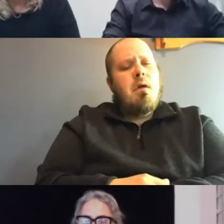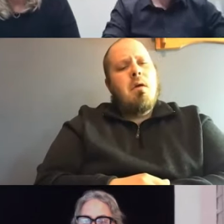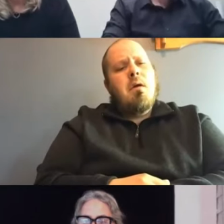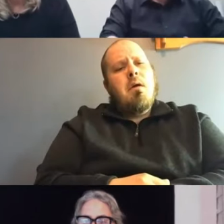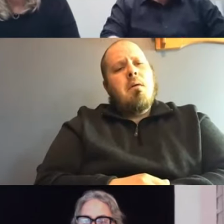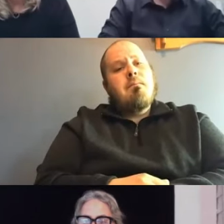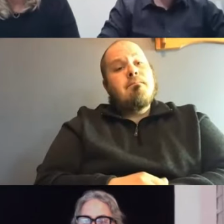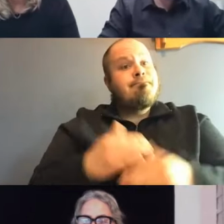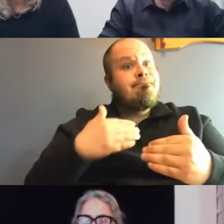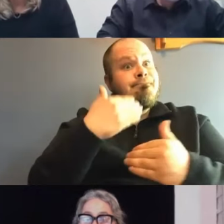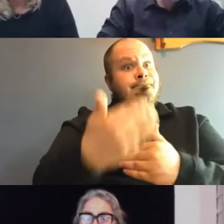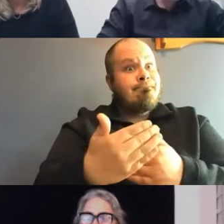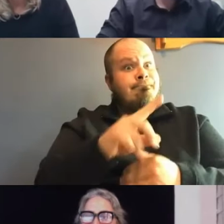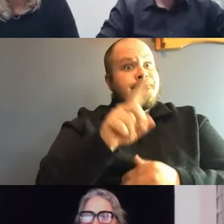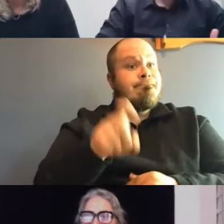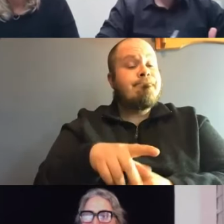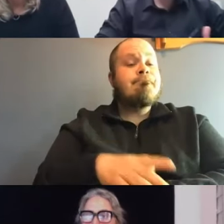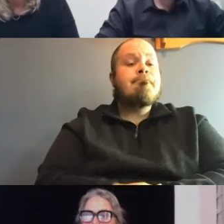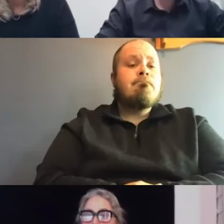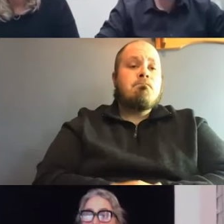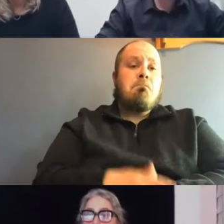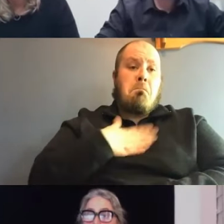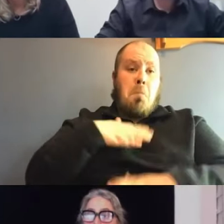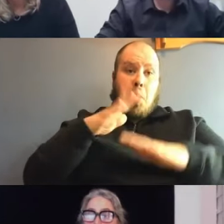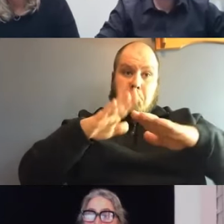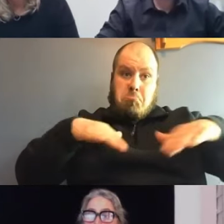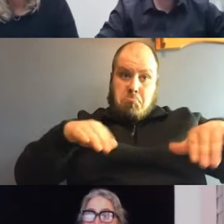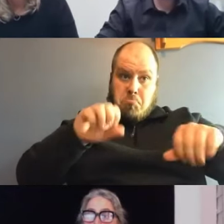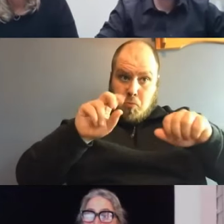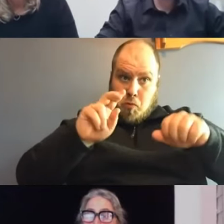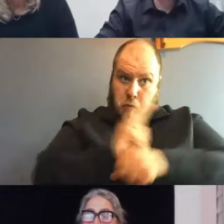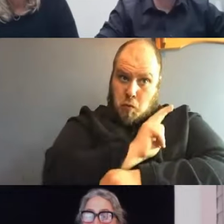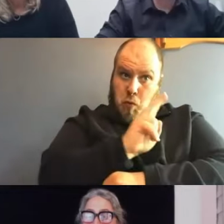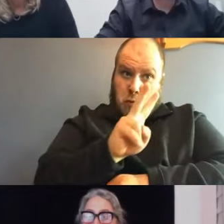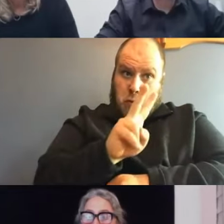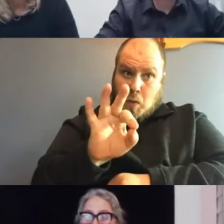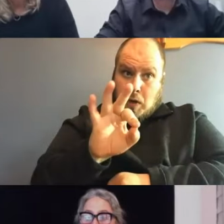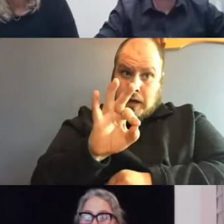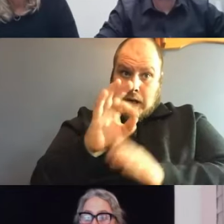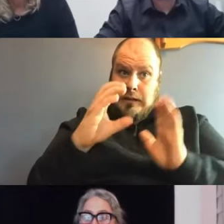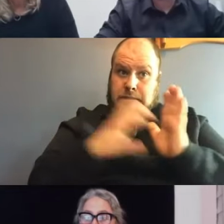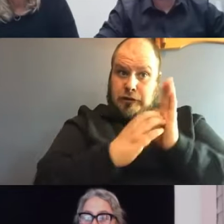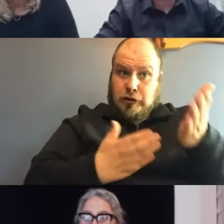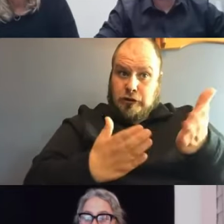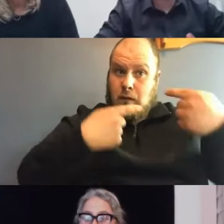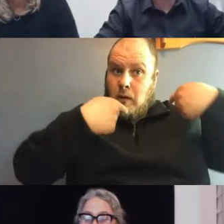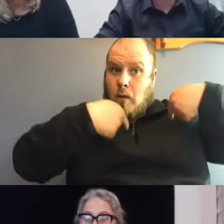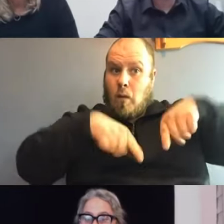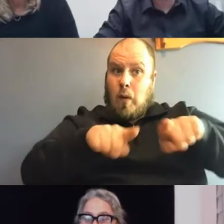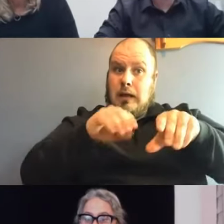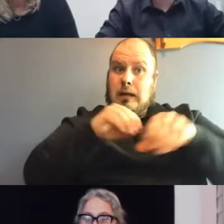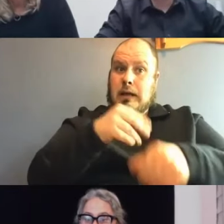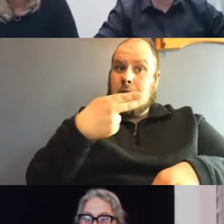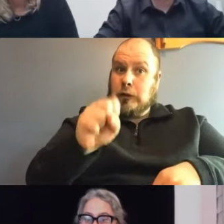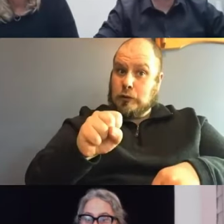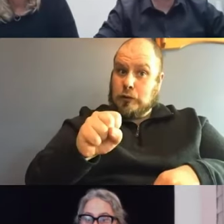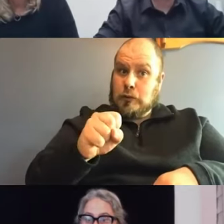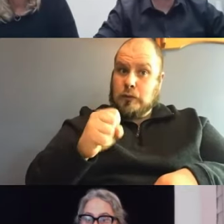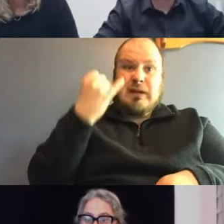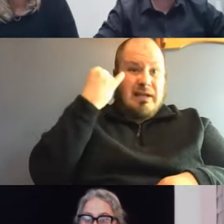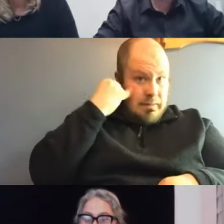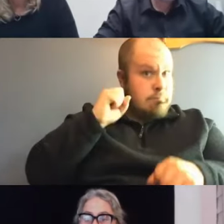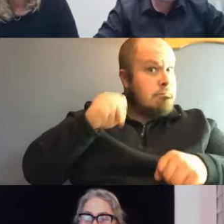The next question is about, can my child use Section 29 services while they're still in high school? If so, which services